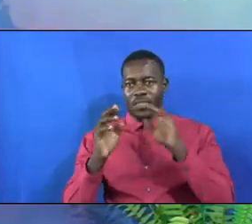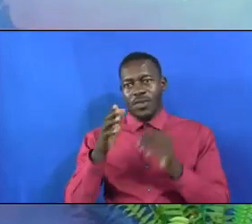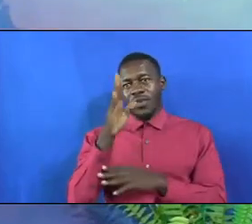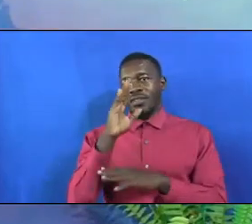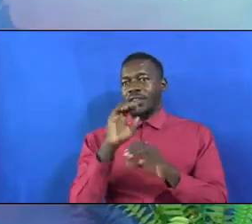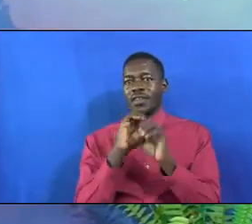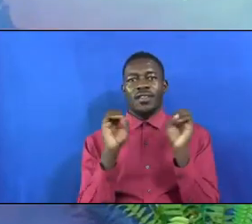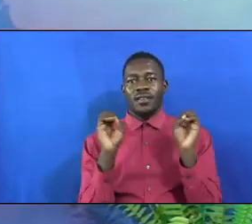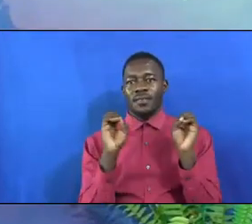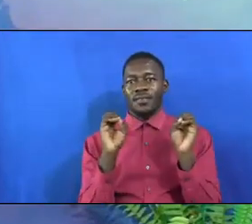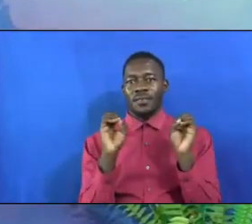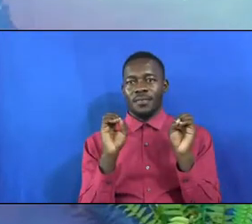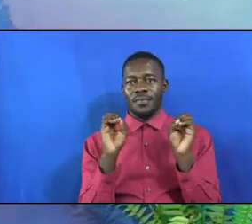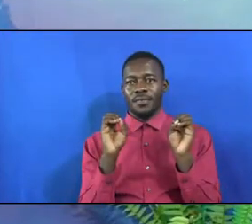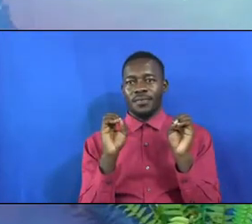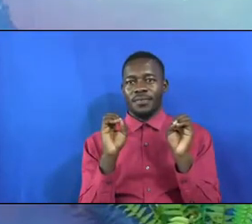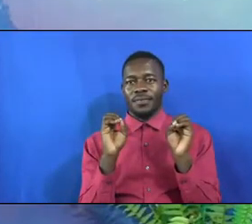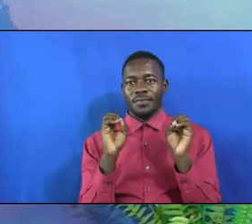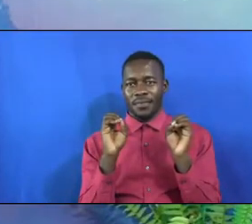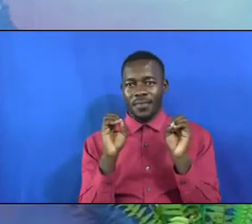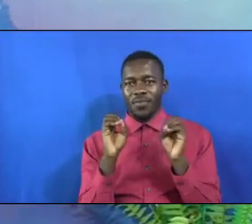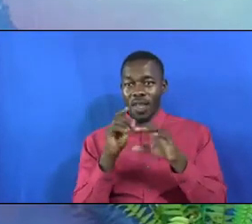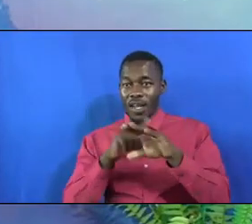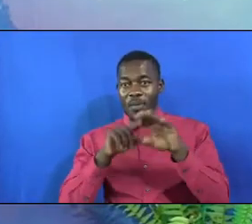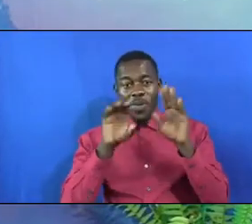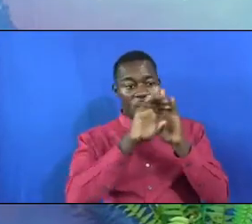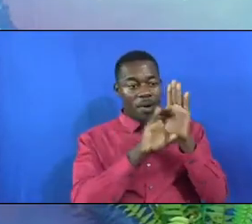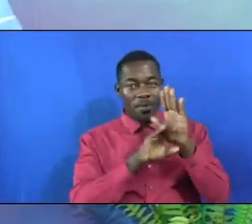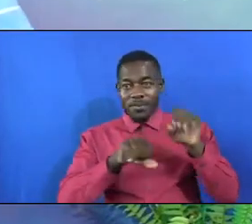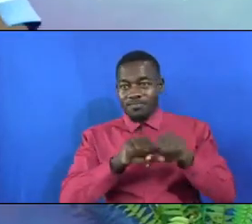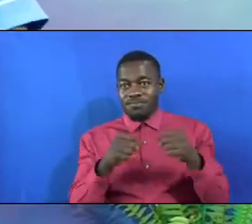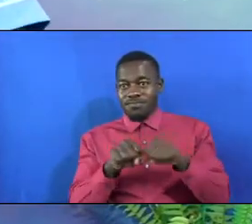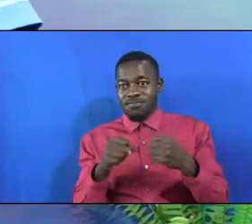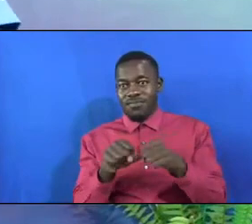else. And so anything that rises